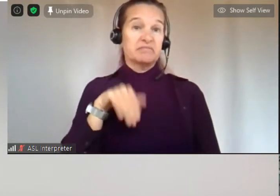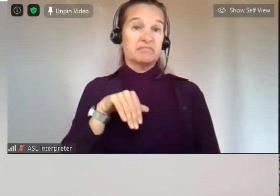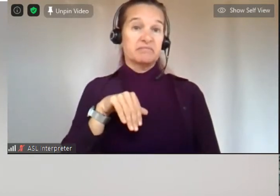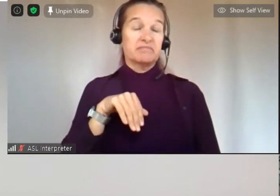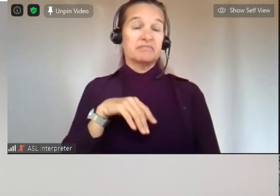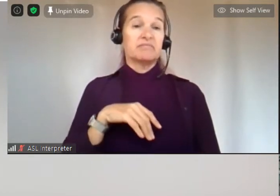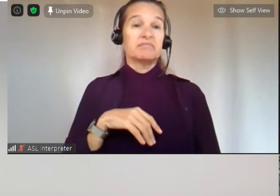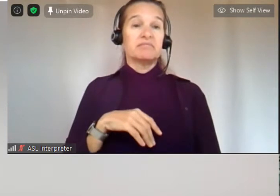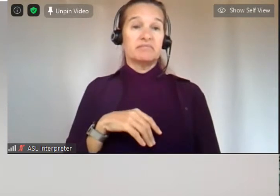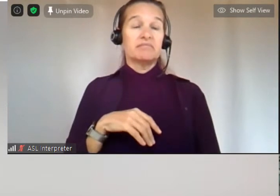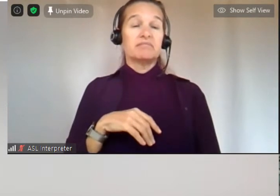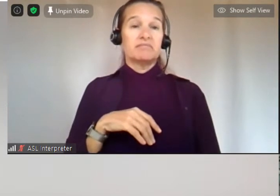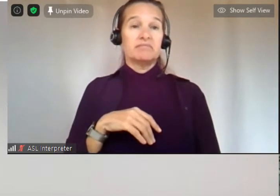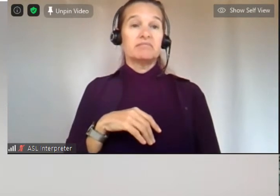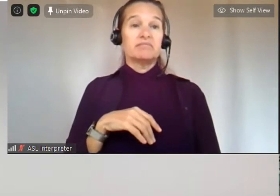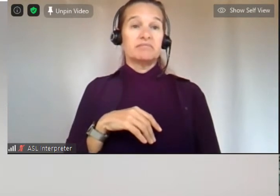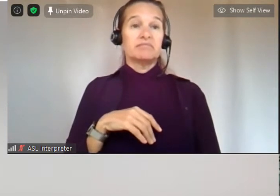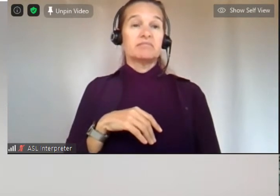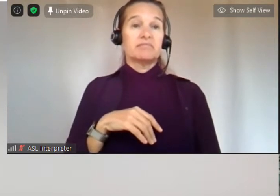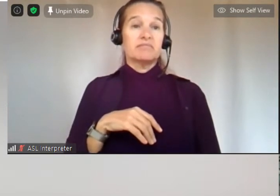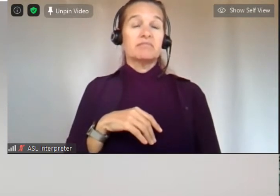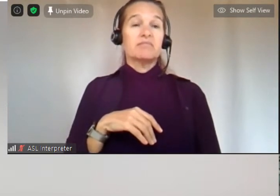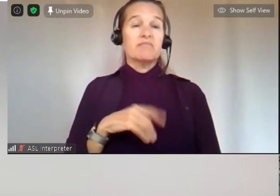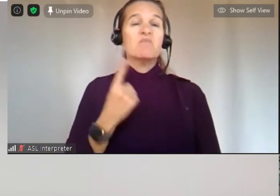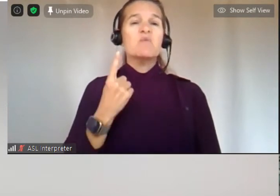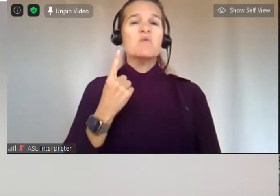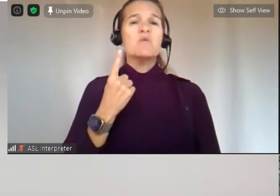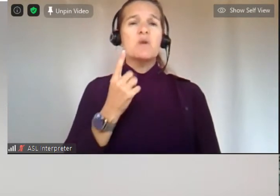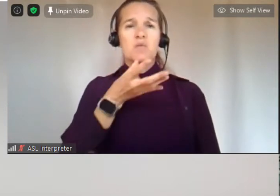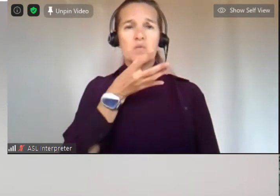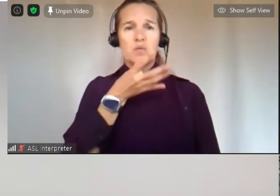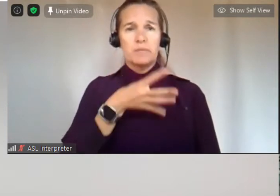have contact with a woman who